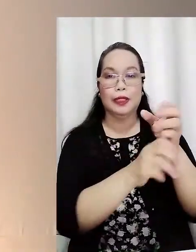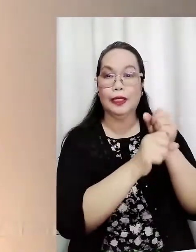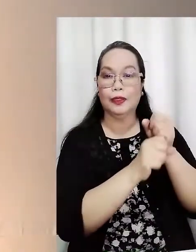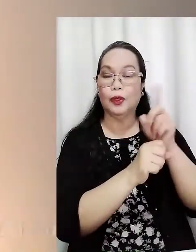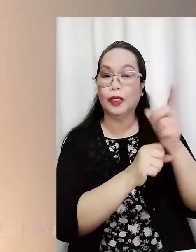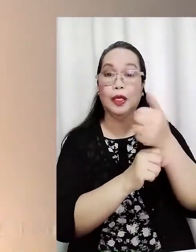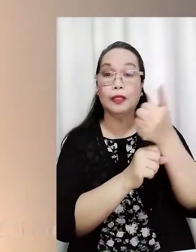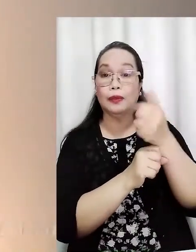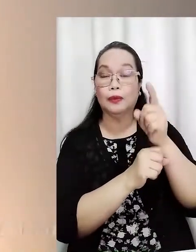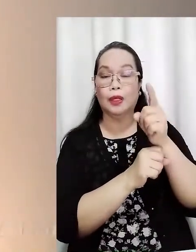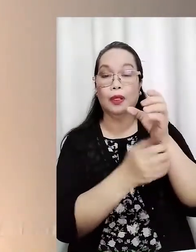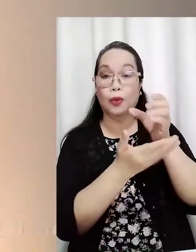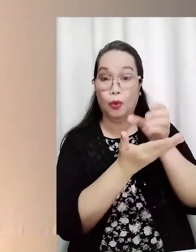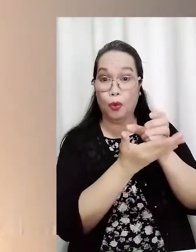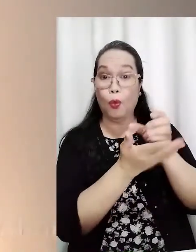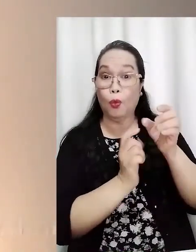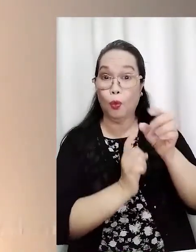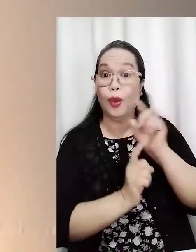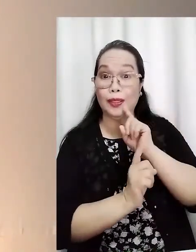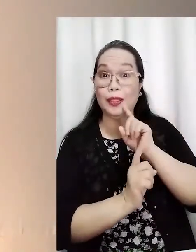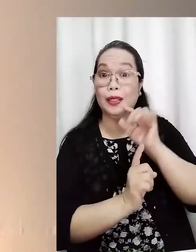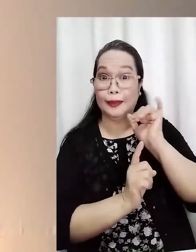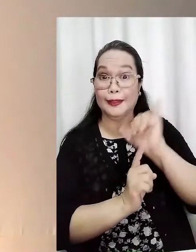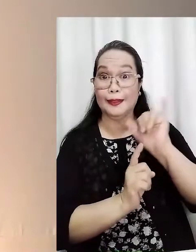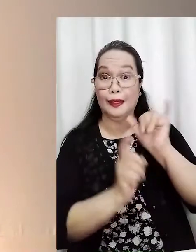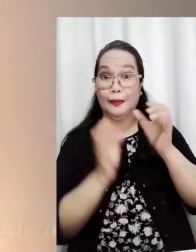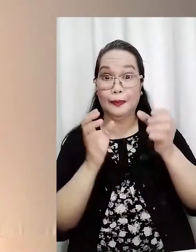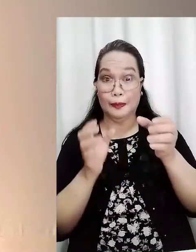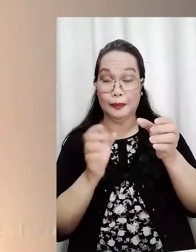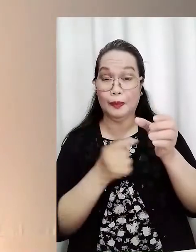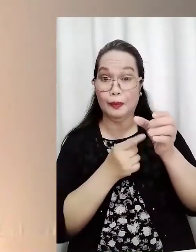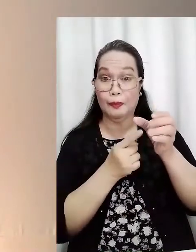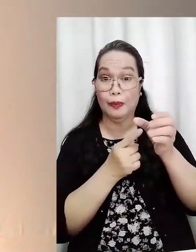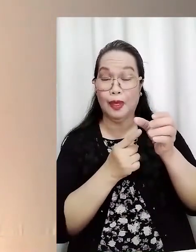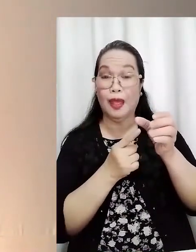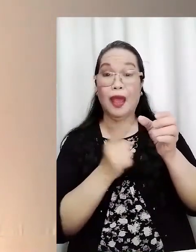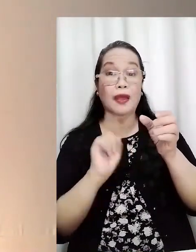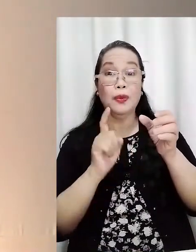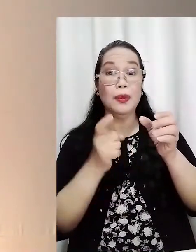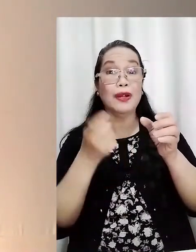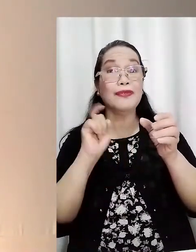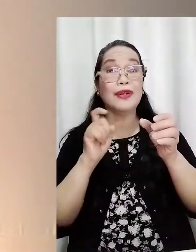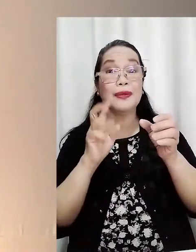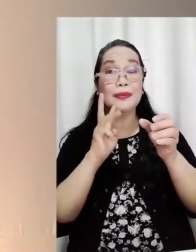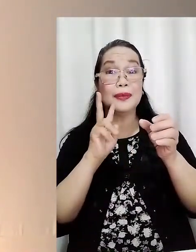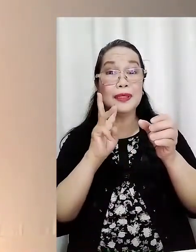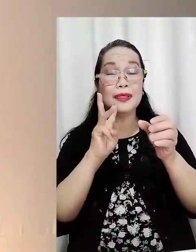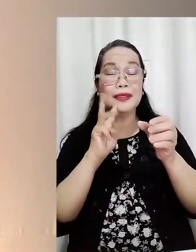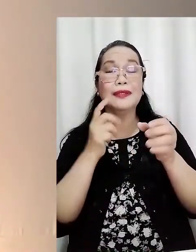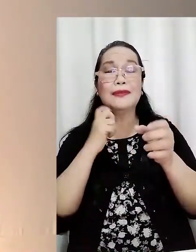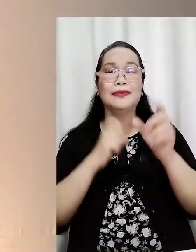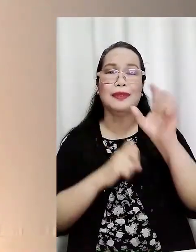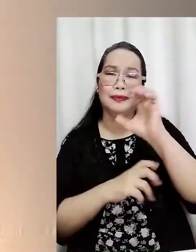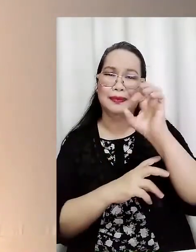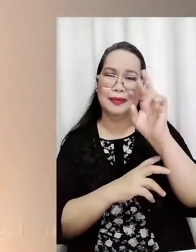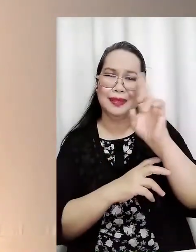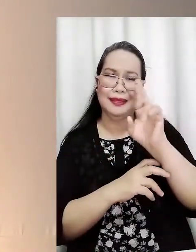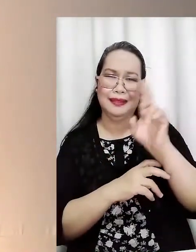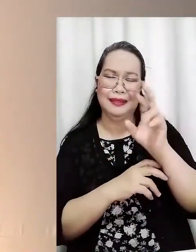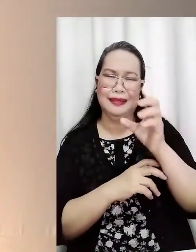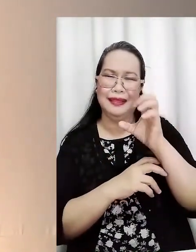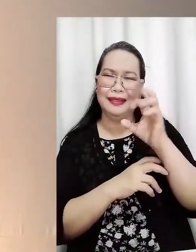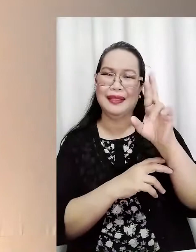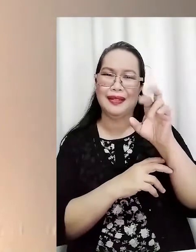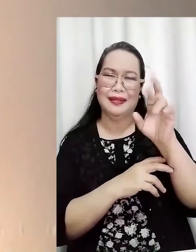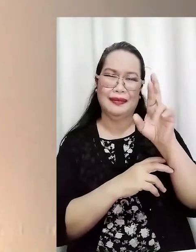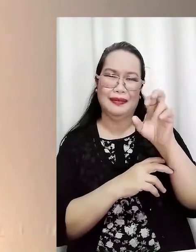This is also water, but it is water that is taken from the sewer. Galing